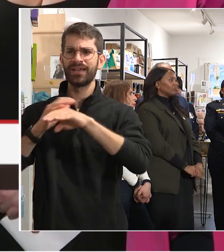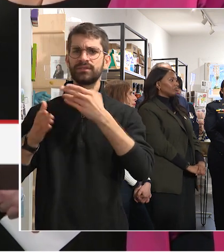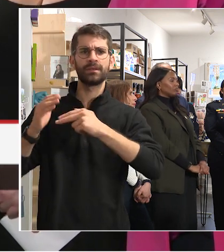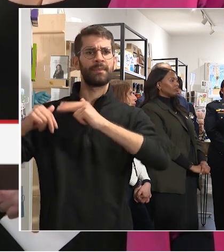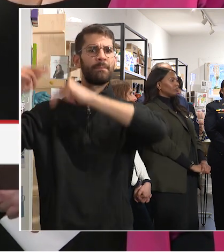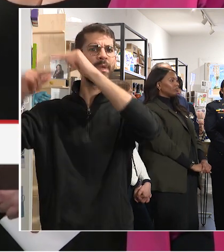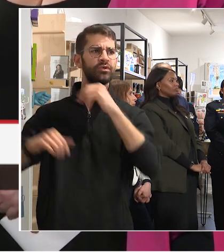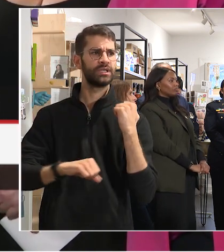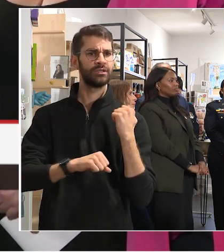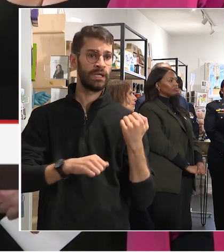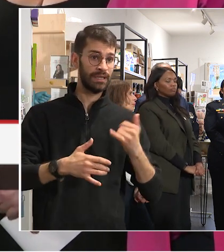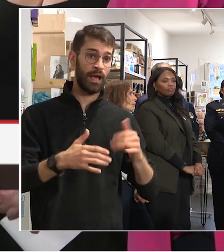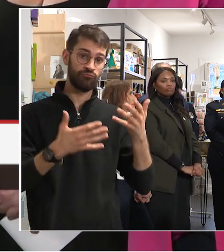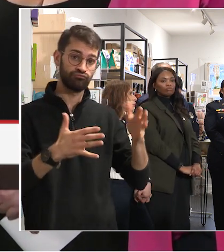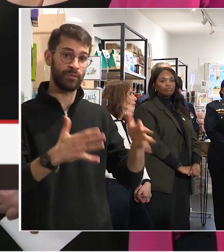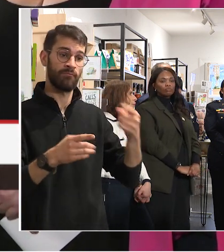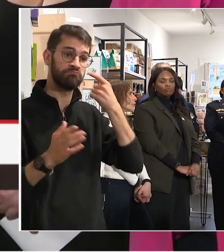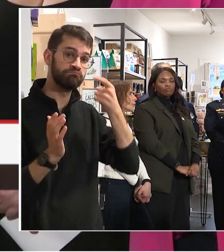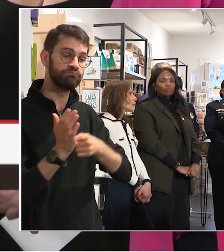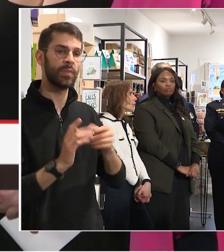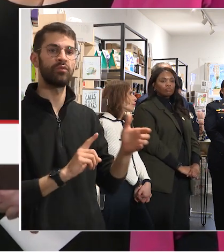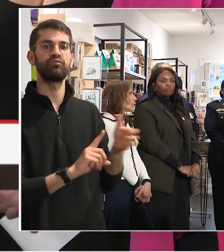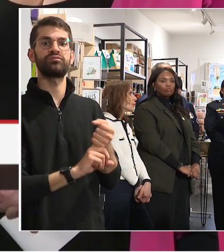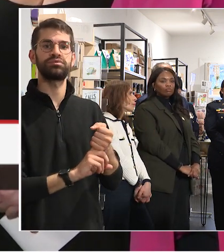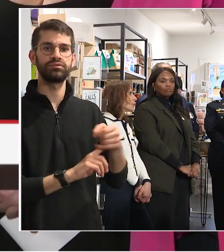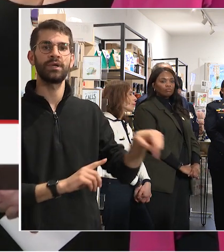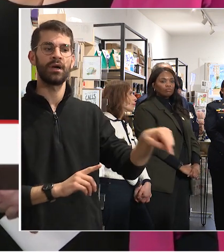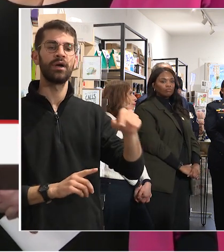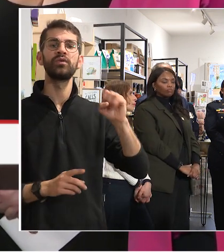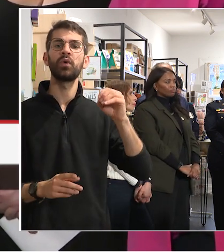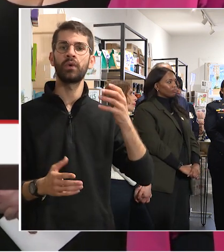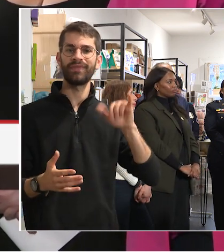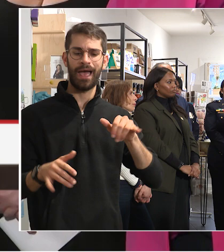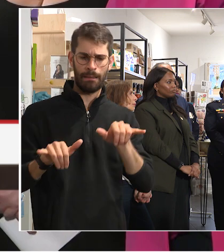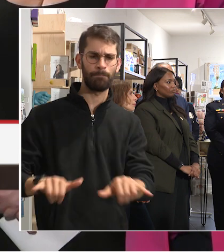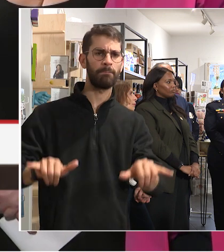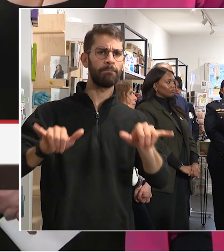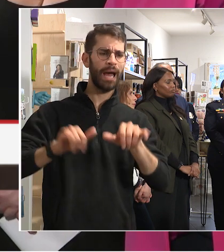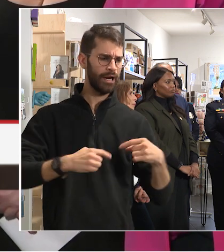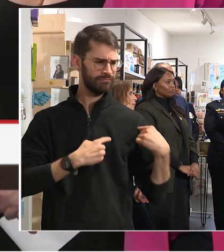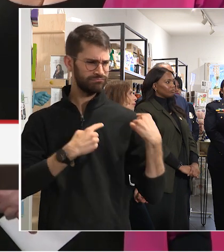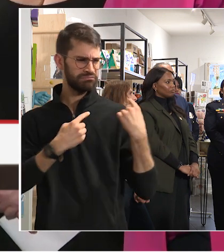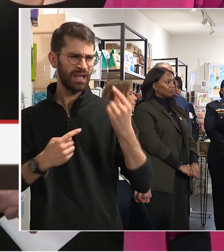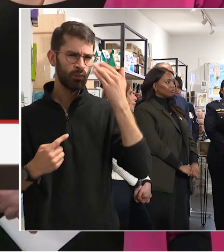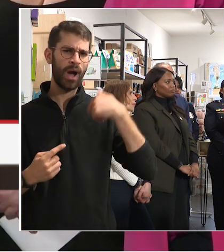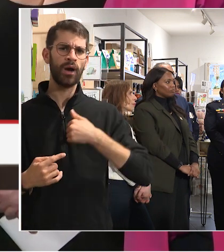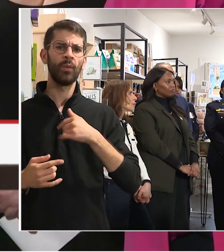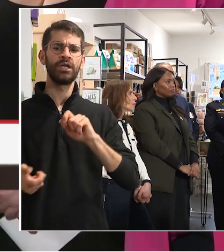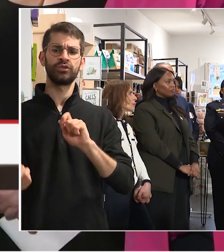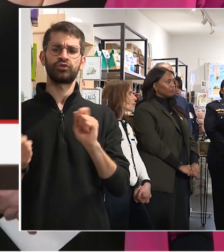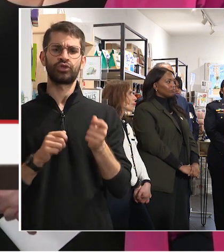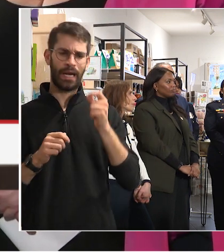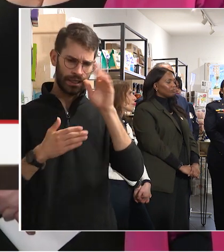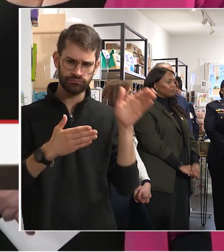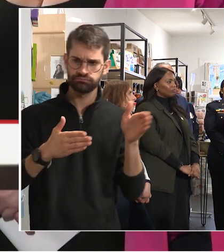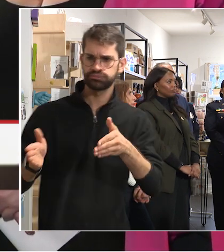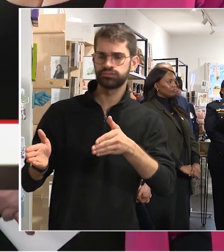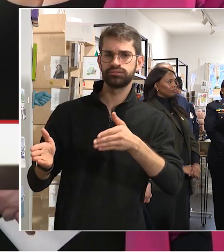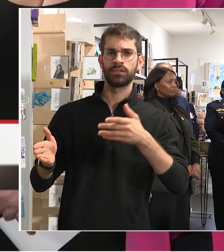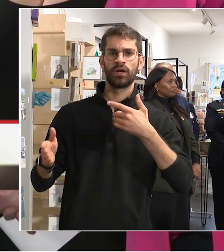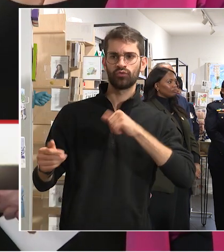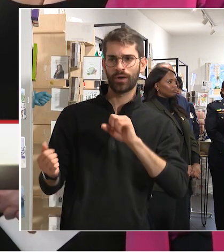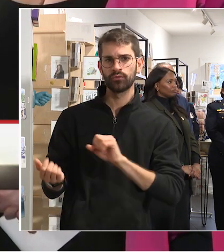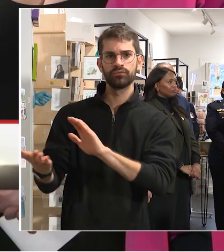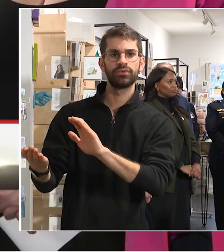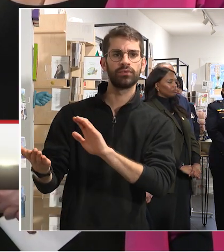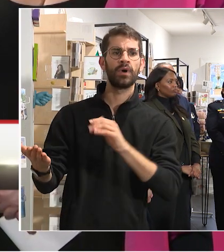establishments. Again, it could be we know that this is a pattern of behavior, which is why we are posturing ourselves very differently. We've been in close contact